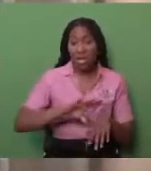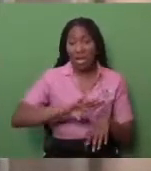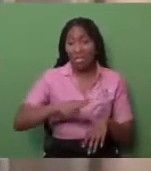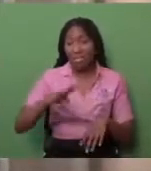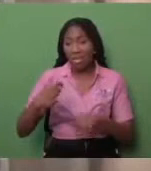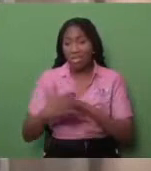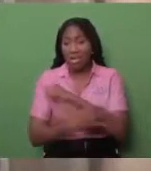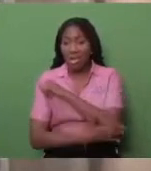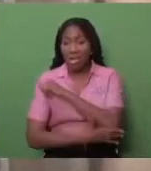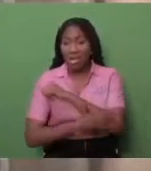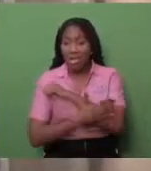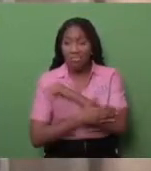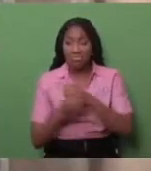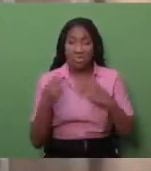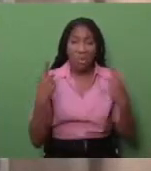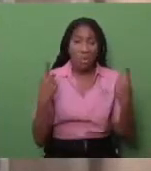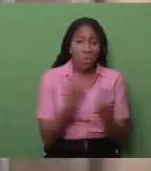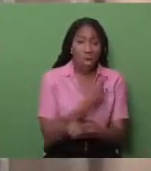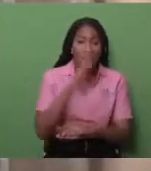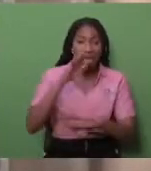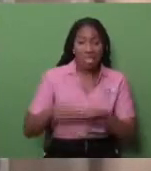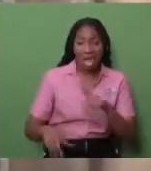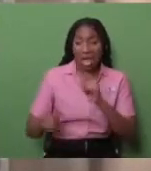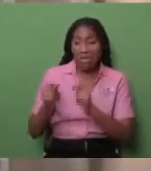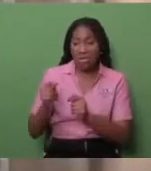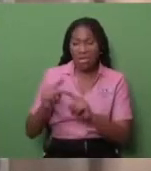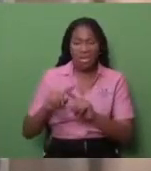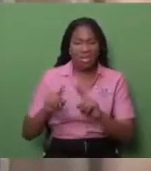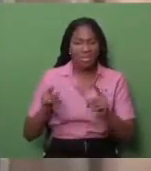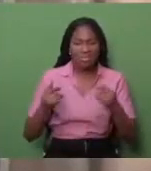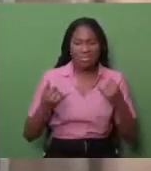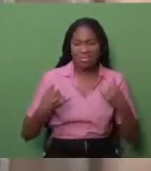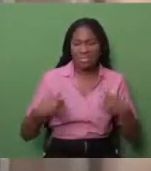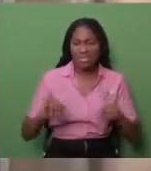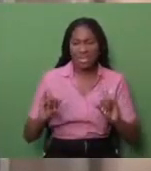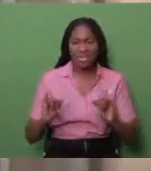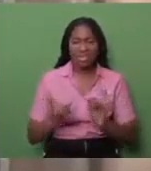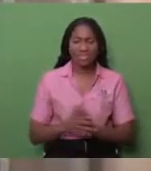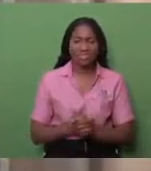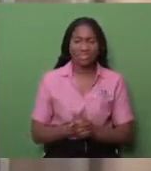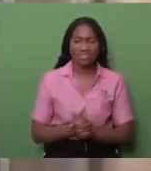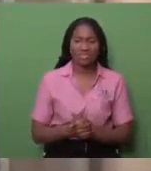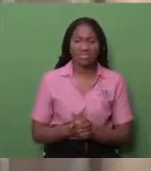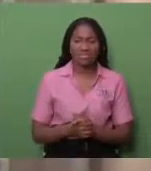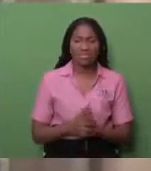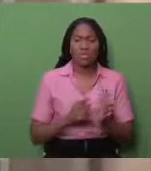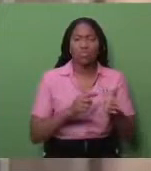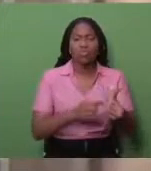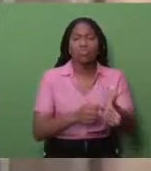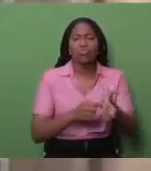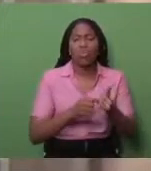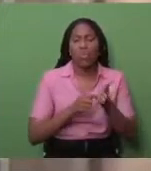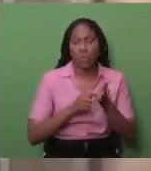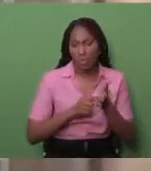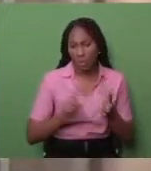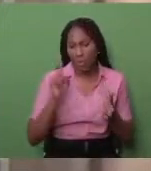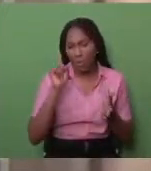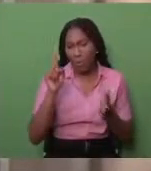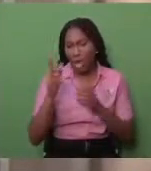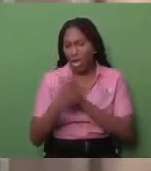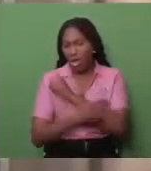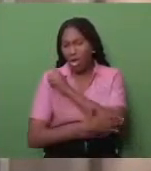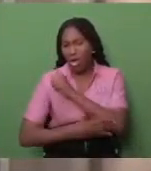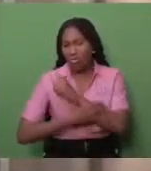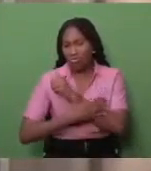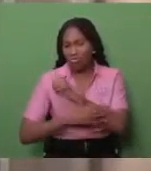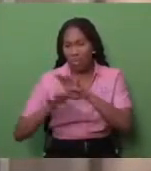I have an atlas that I looked at, and I'll show it to him, you know, and I'll ask him this. Show me one country in the whole world